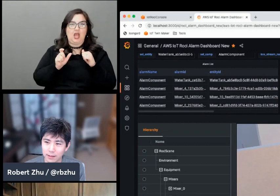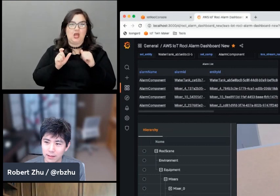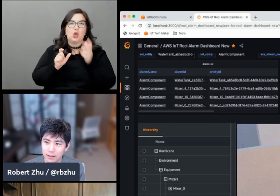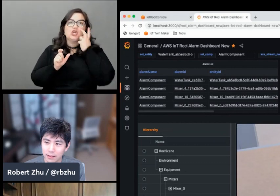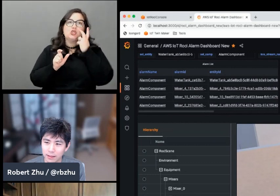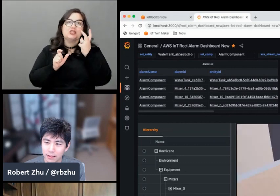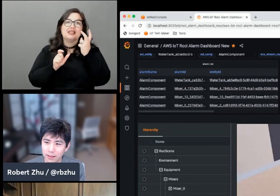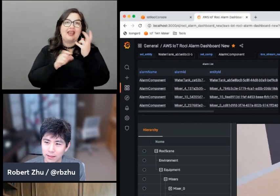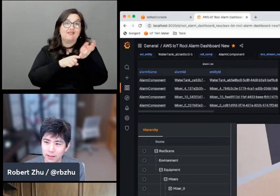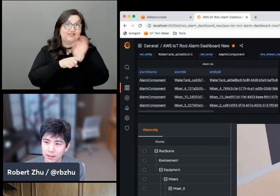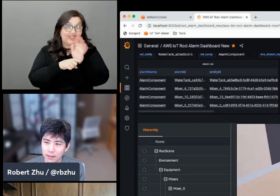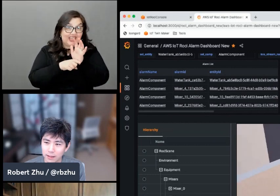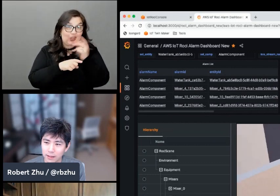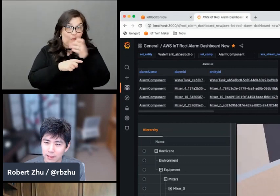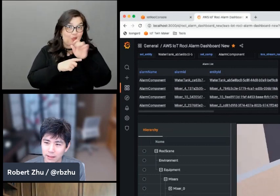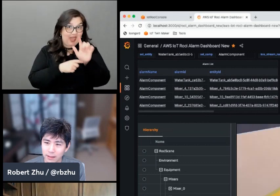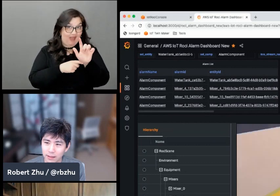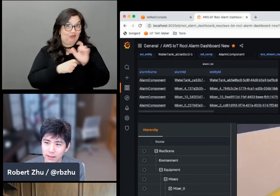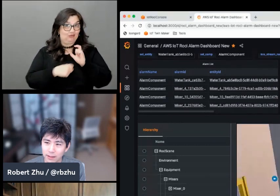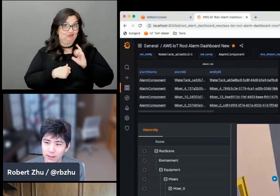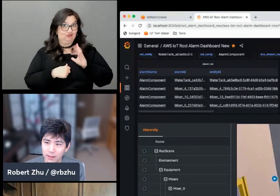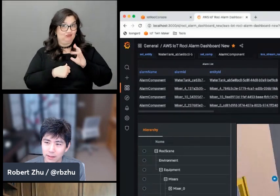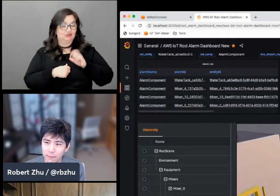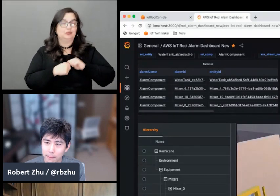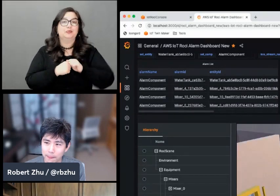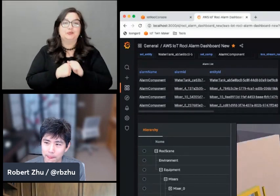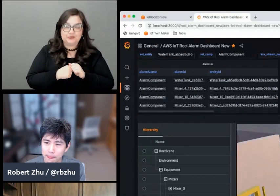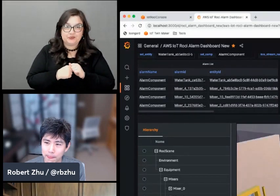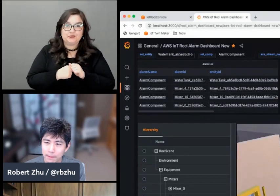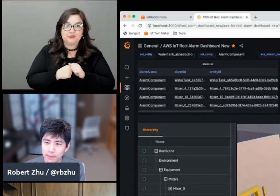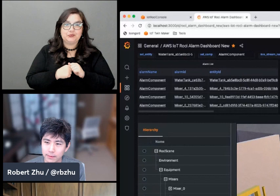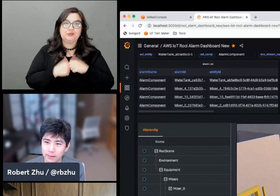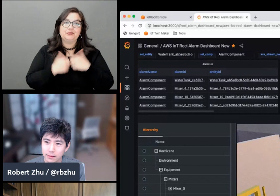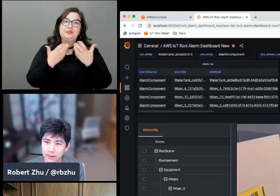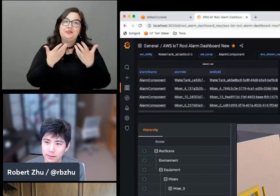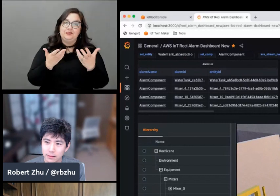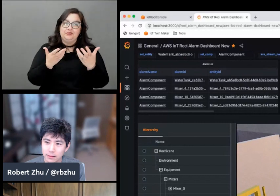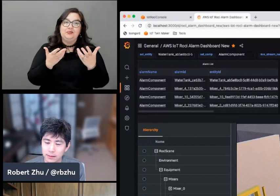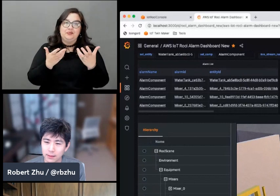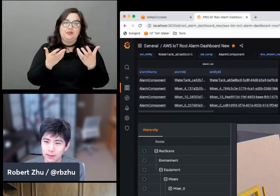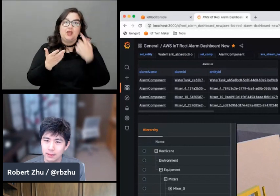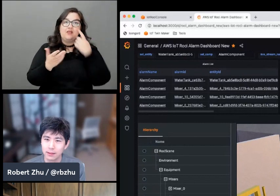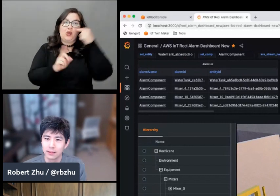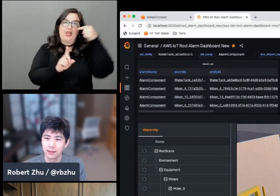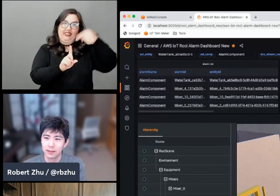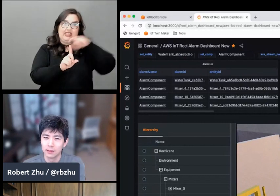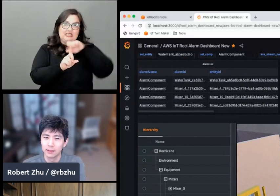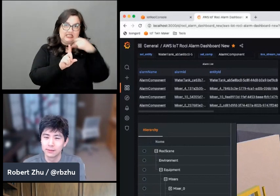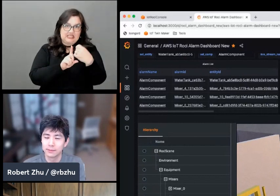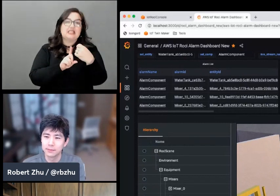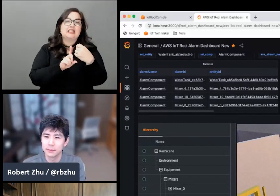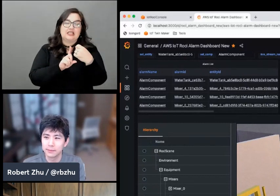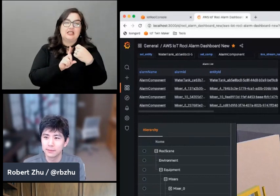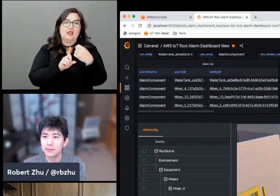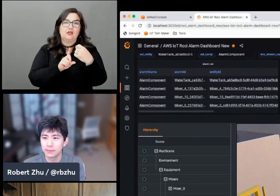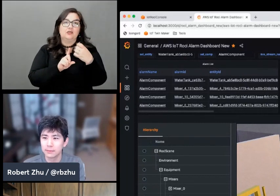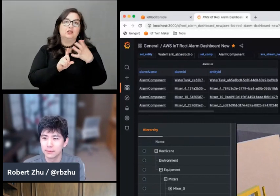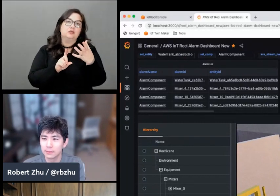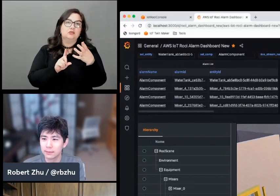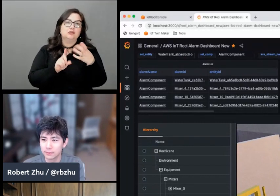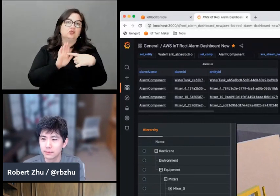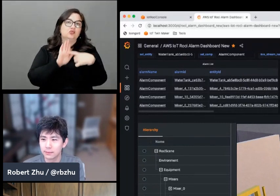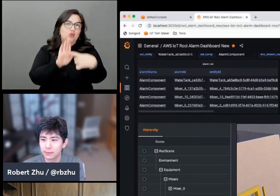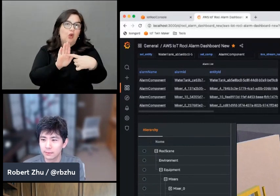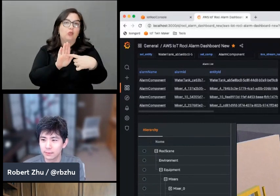panel. And so in this case, we're showing synthetic video. This was rendered, and